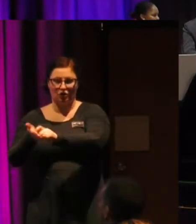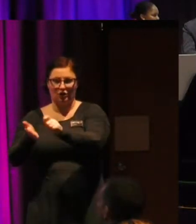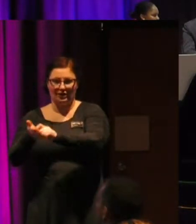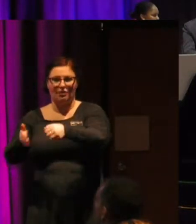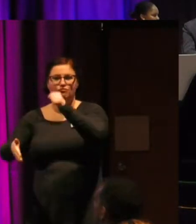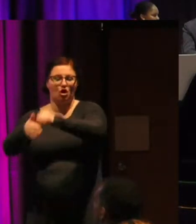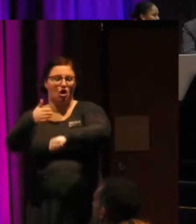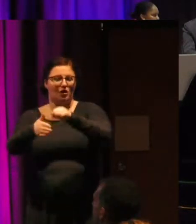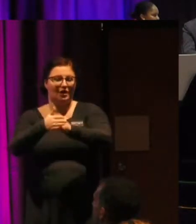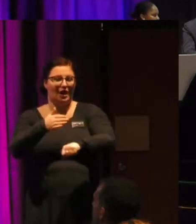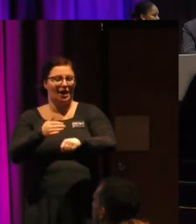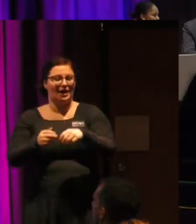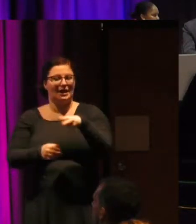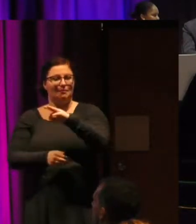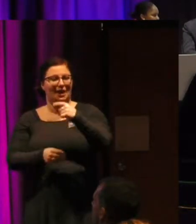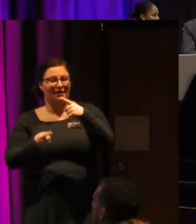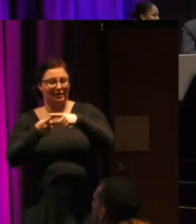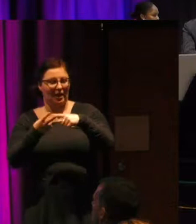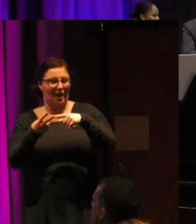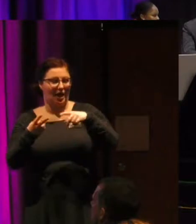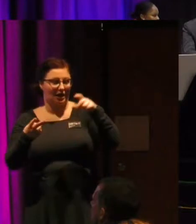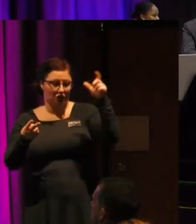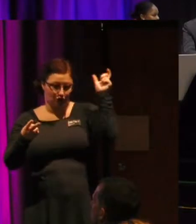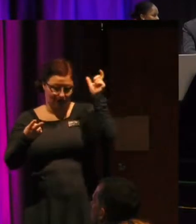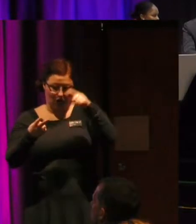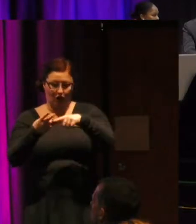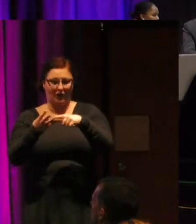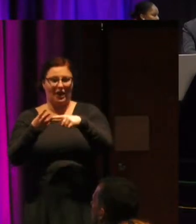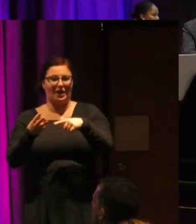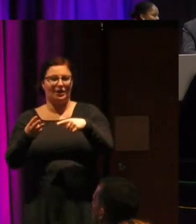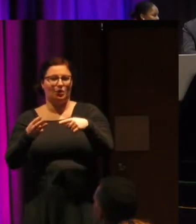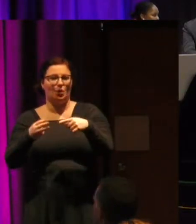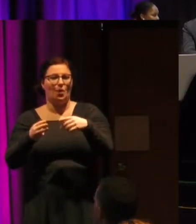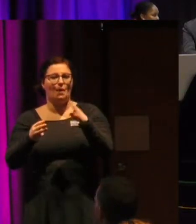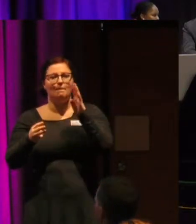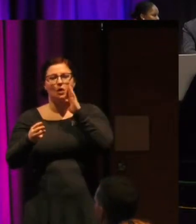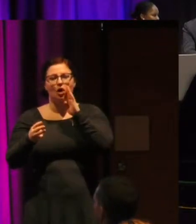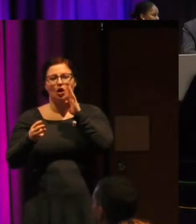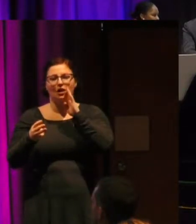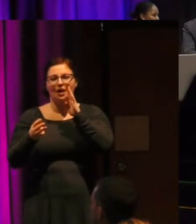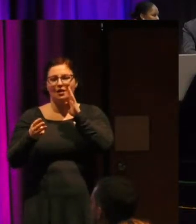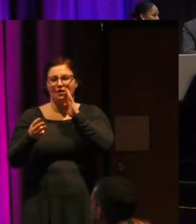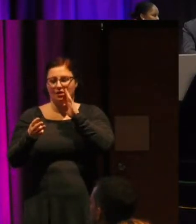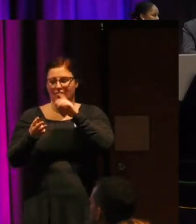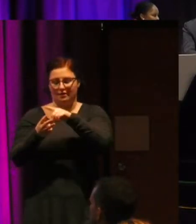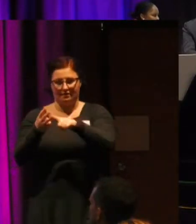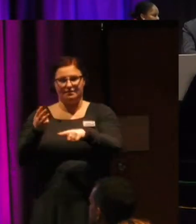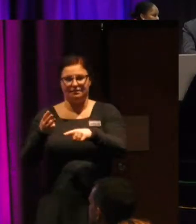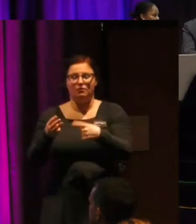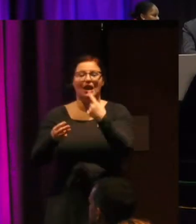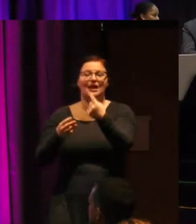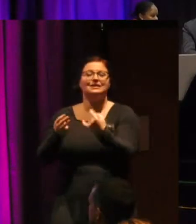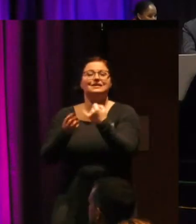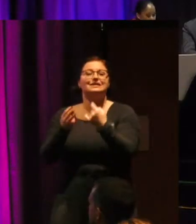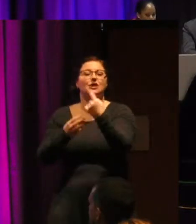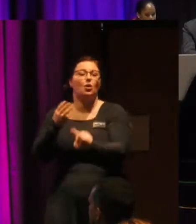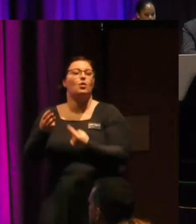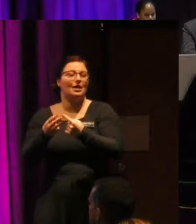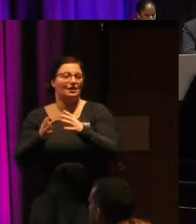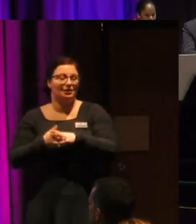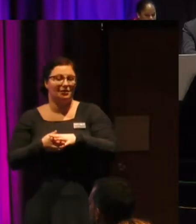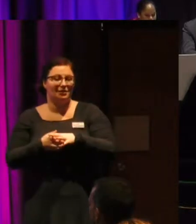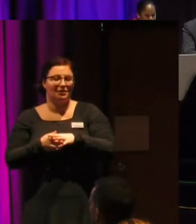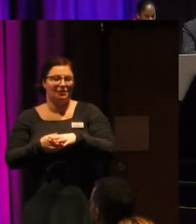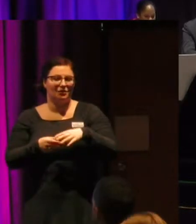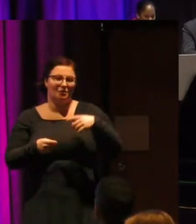Malta, in Slovakia, and in Bulgaria, just in the last 1 year. So, in the